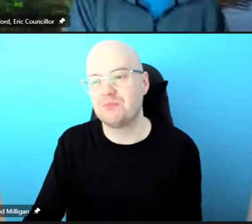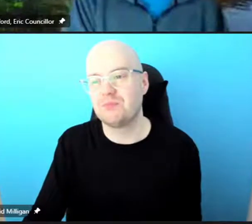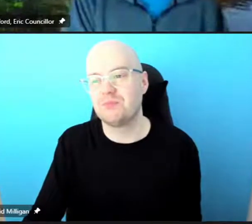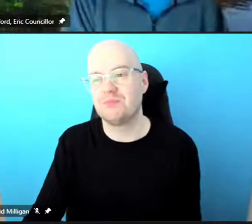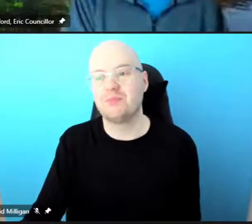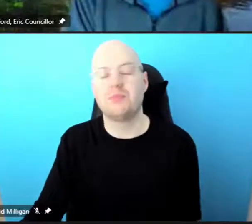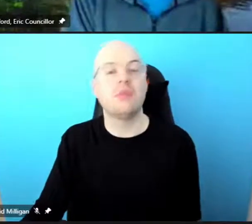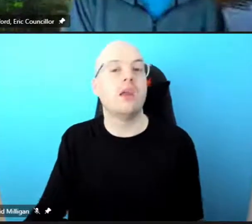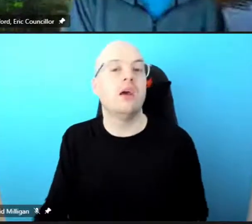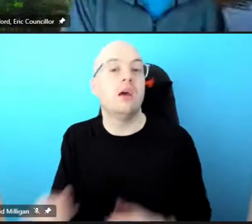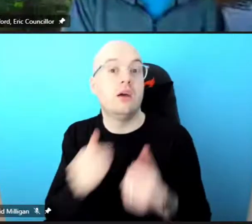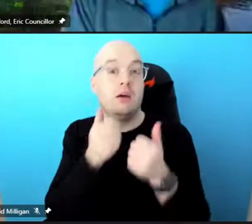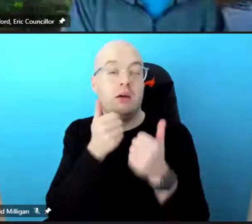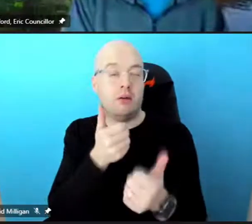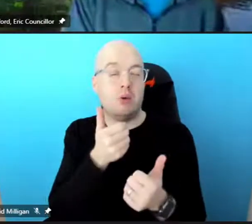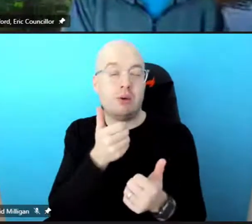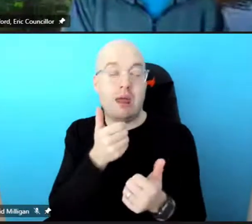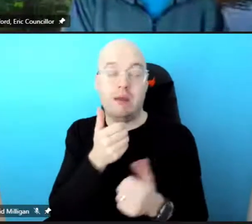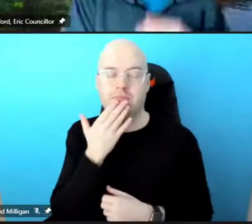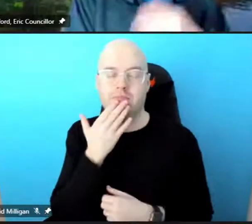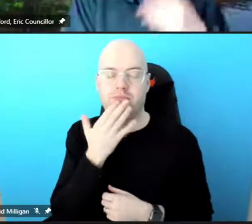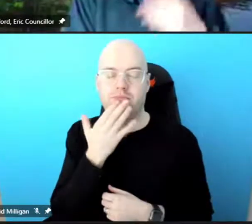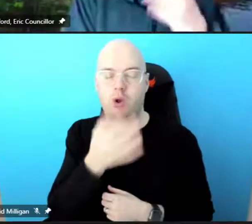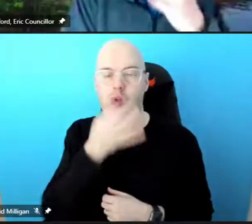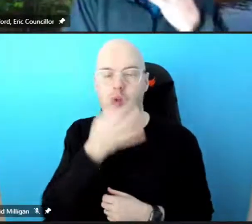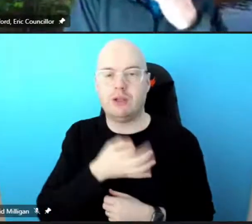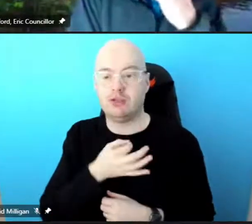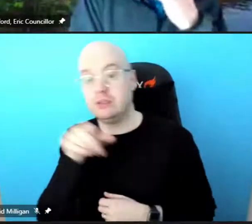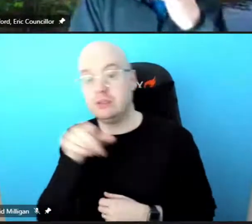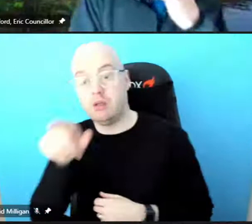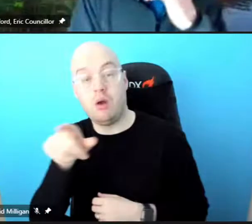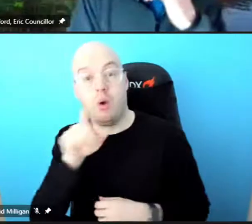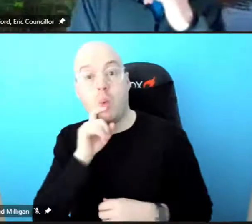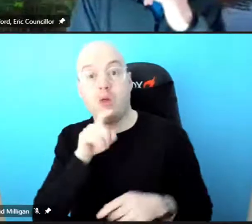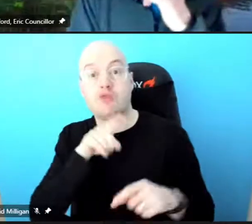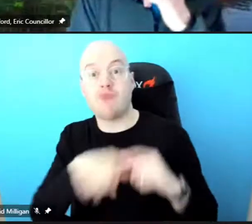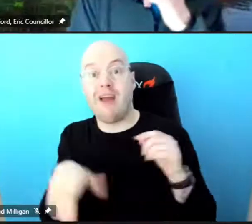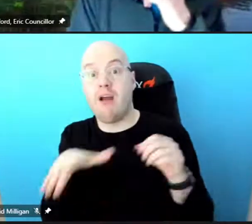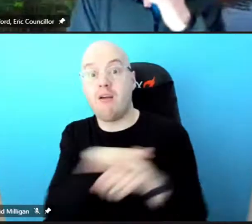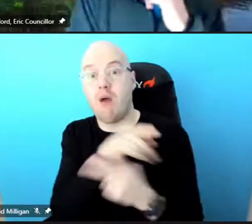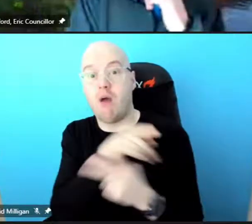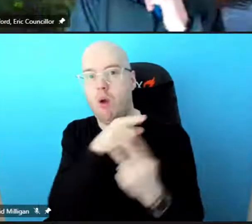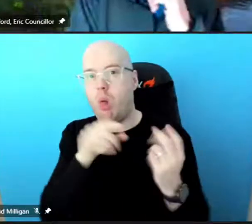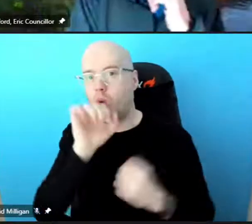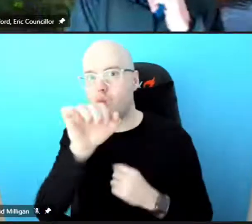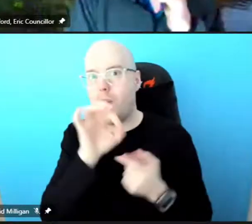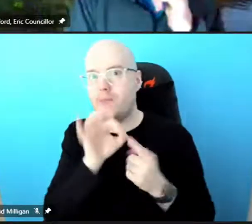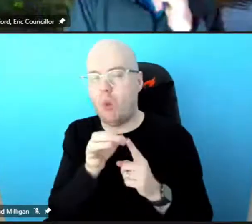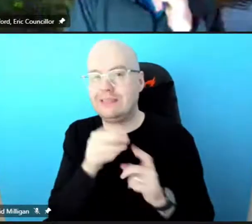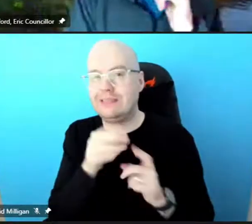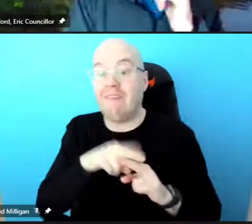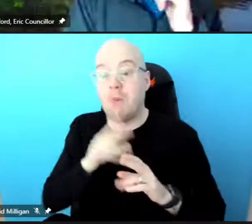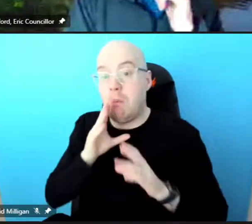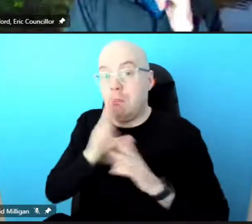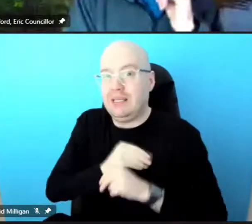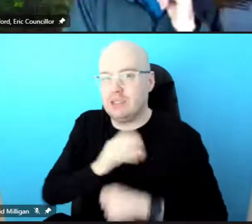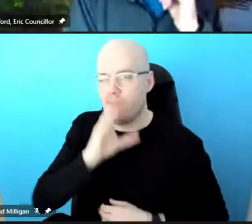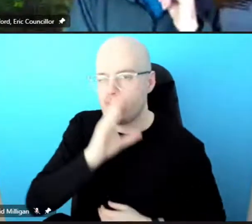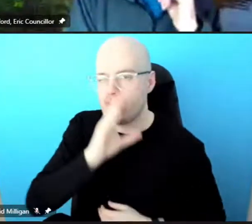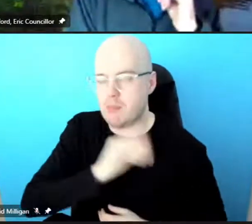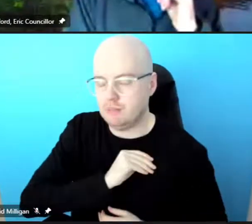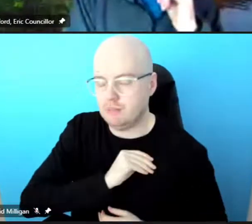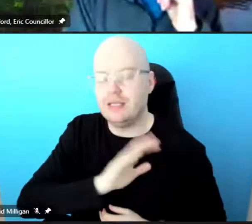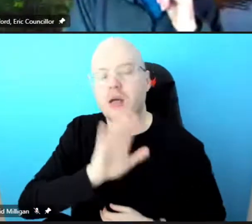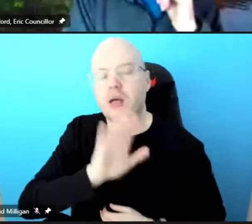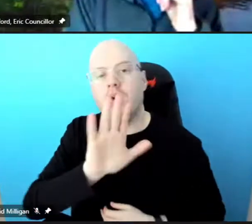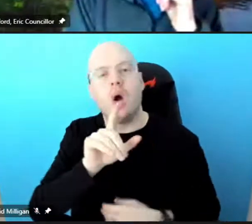Yeah, I'll take the kind of various points and hopefully cover them. If I don't cover all your points, you can come back to me at the end and remind me. In terms